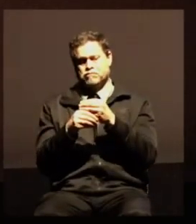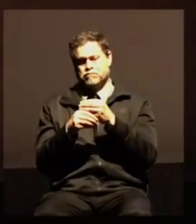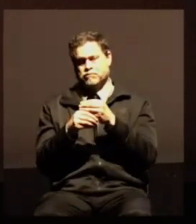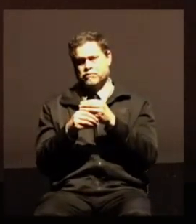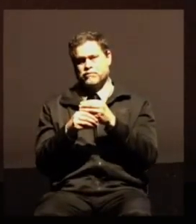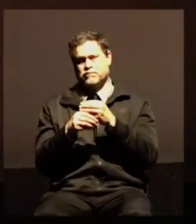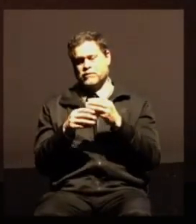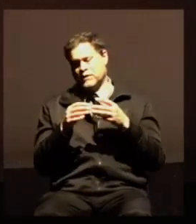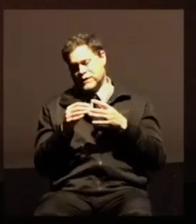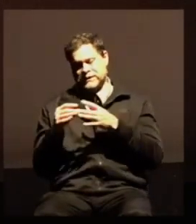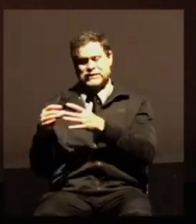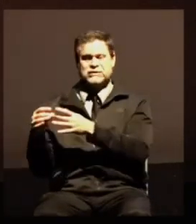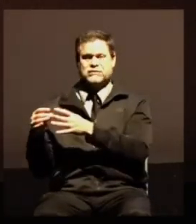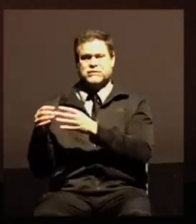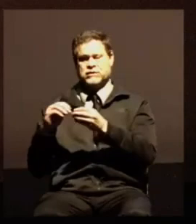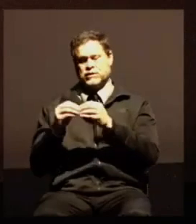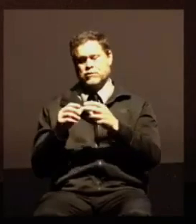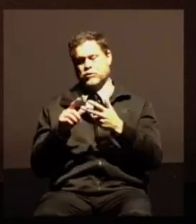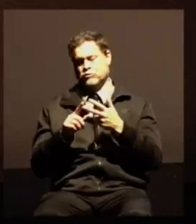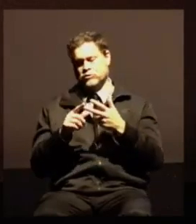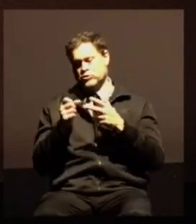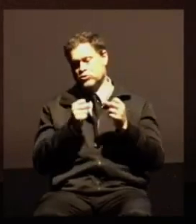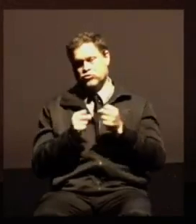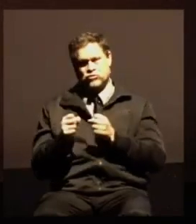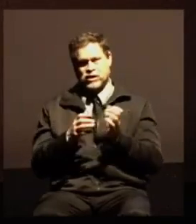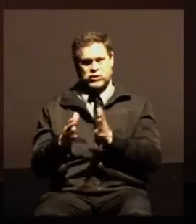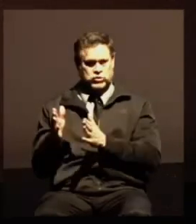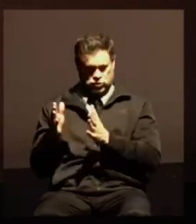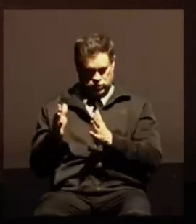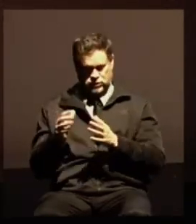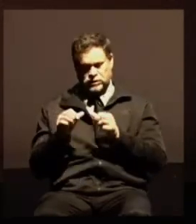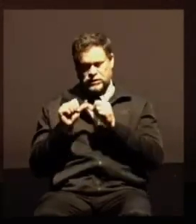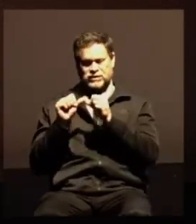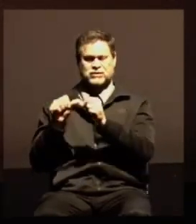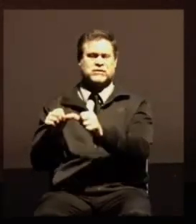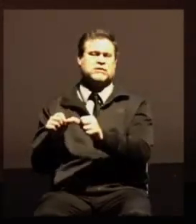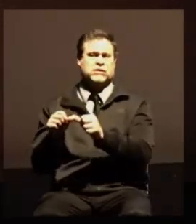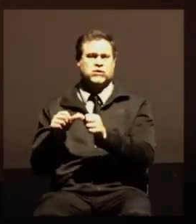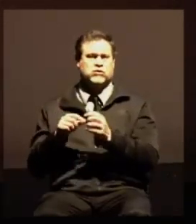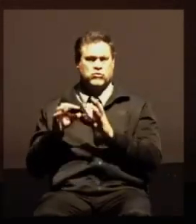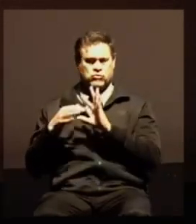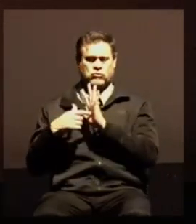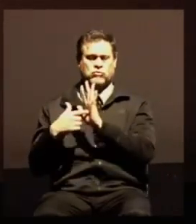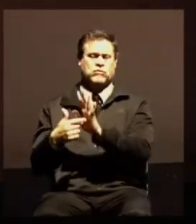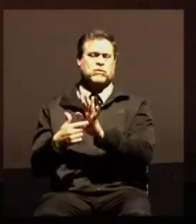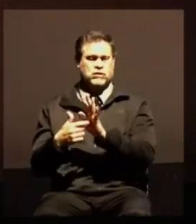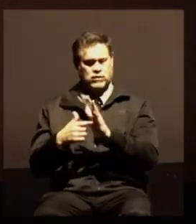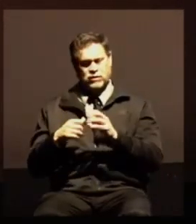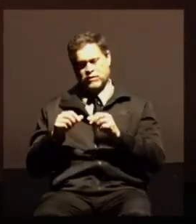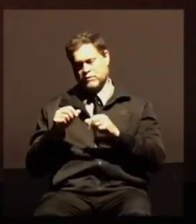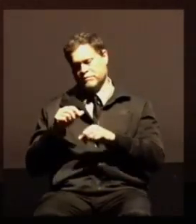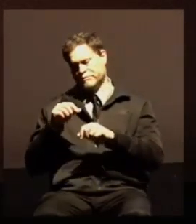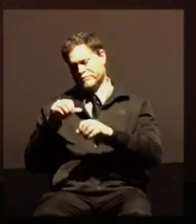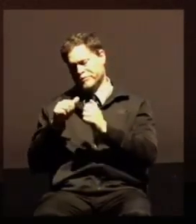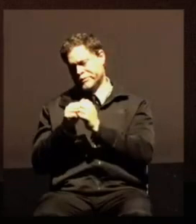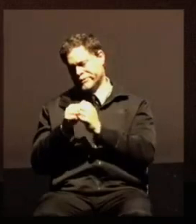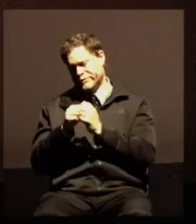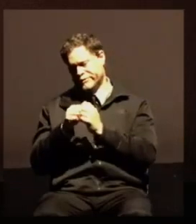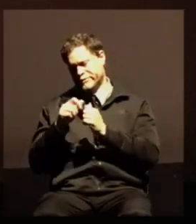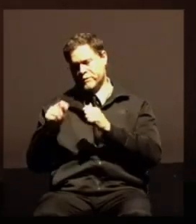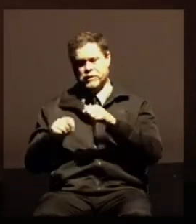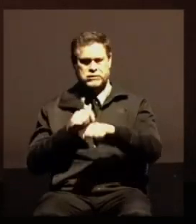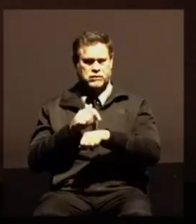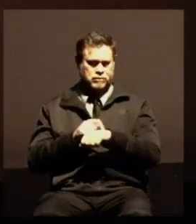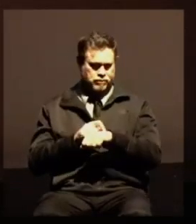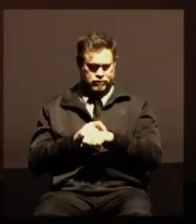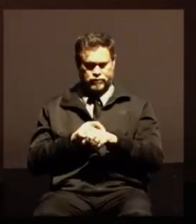that leads me to the number three strategy of staying relevant within your industry for a significant amount of time. When you're relevant